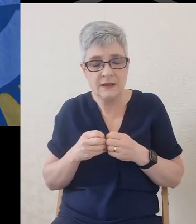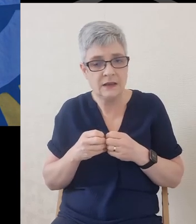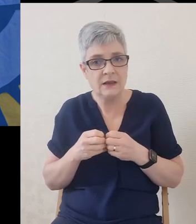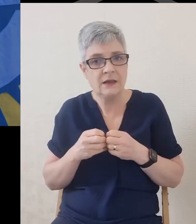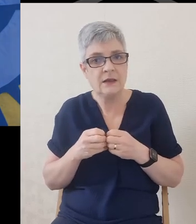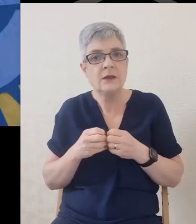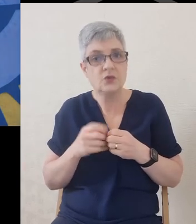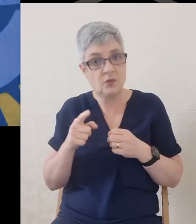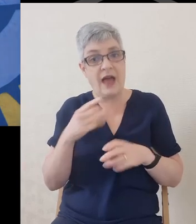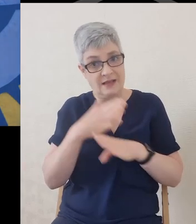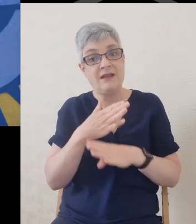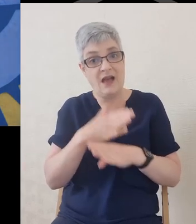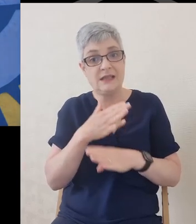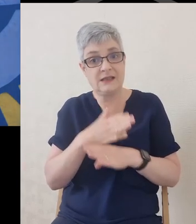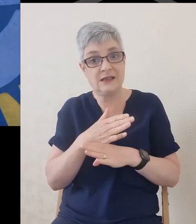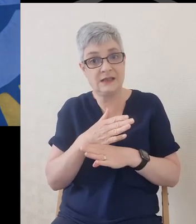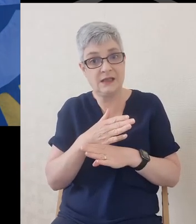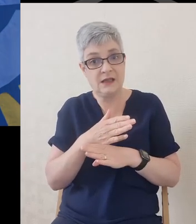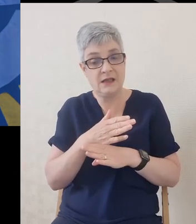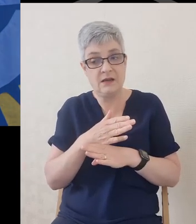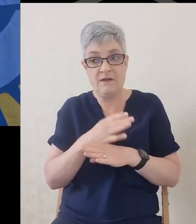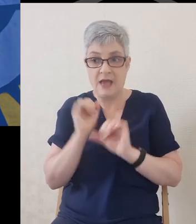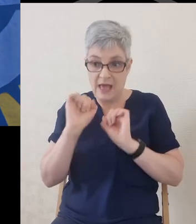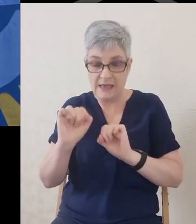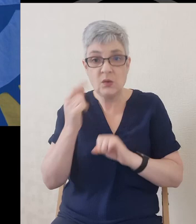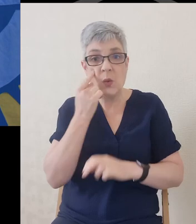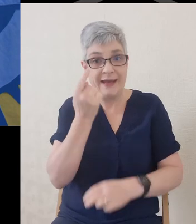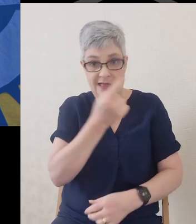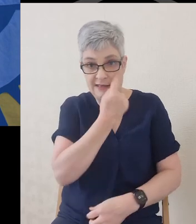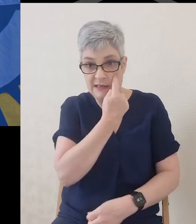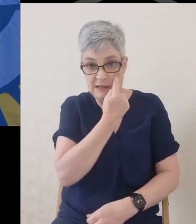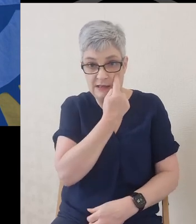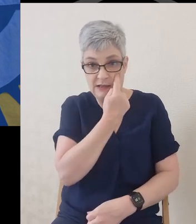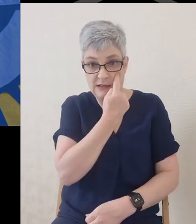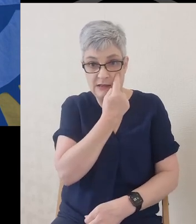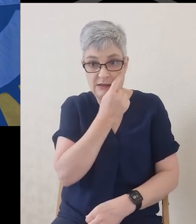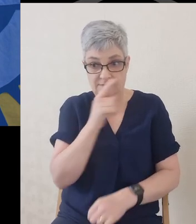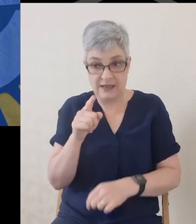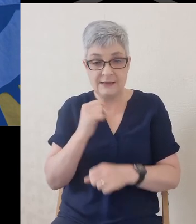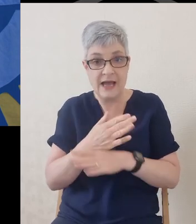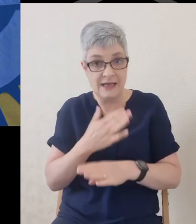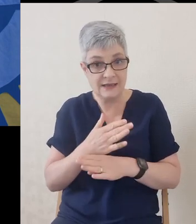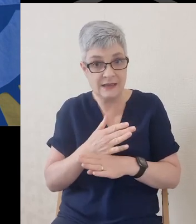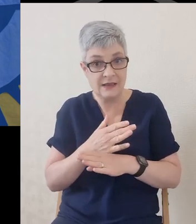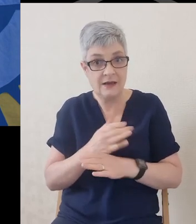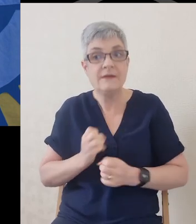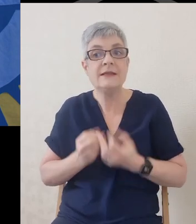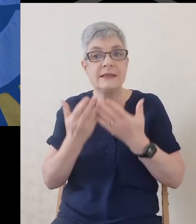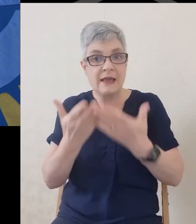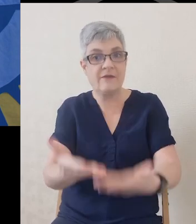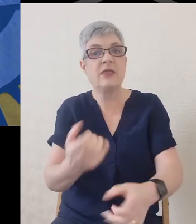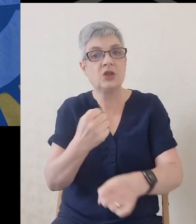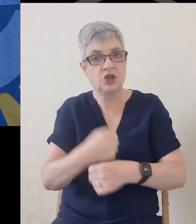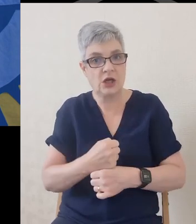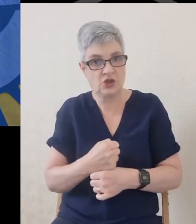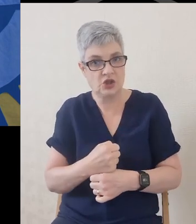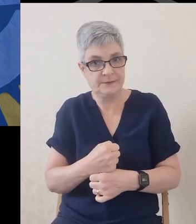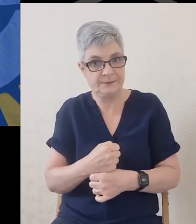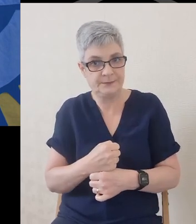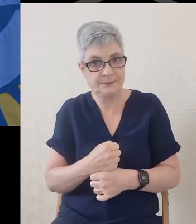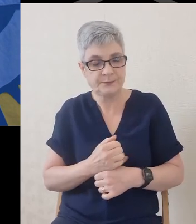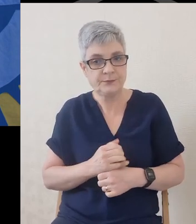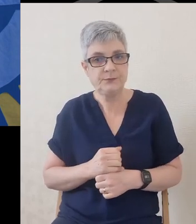And that task of being his witnesses is what he has given the church to do.